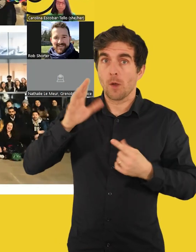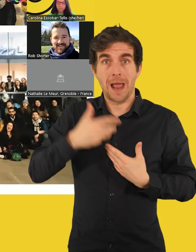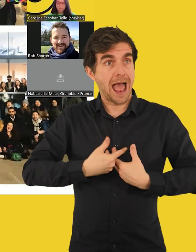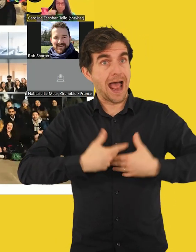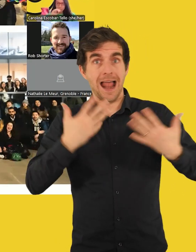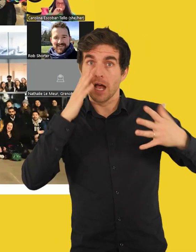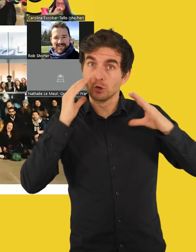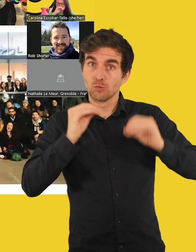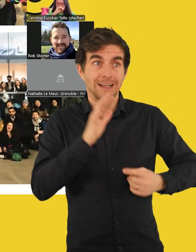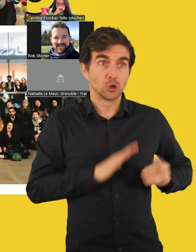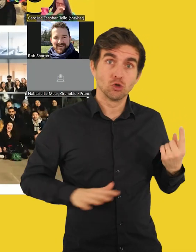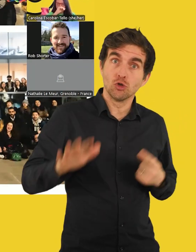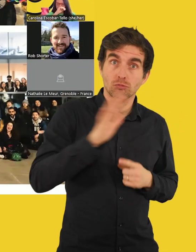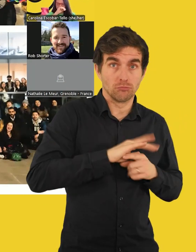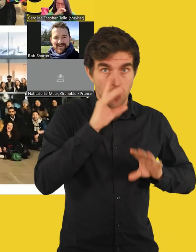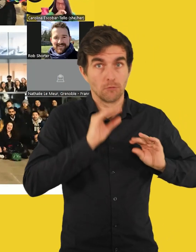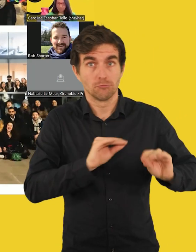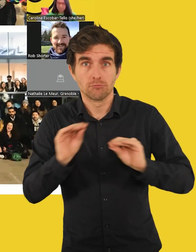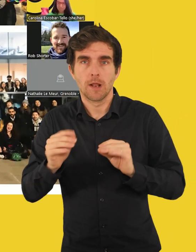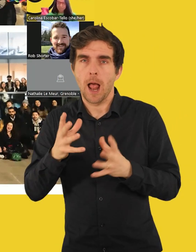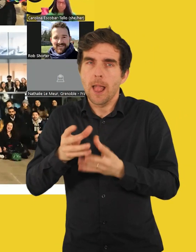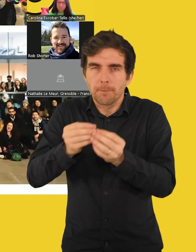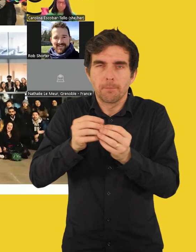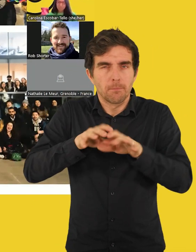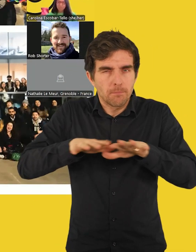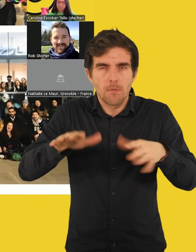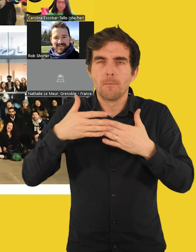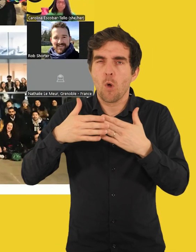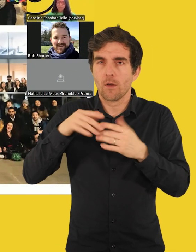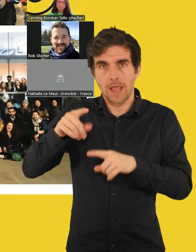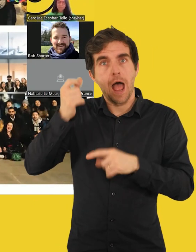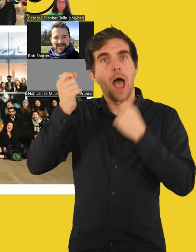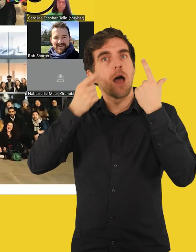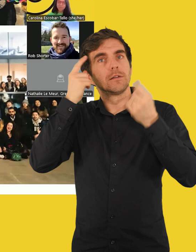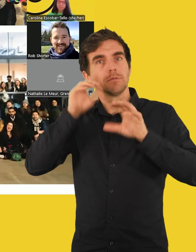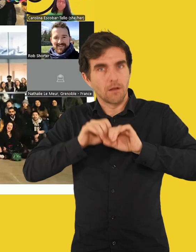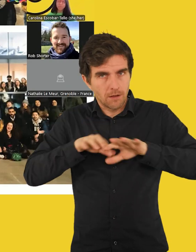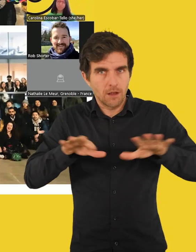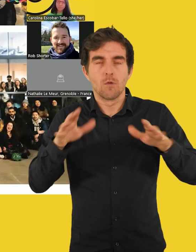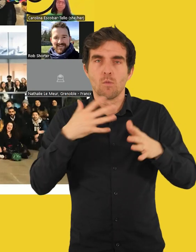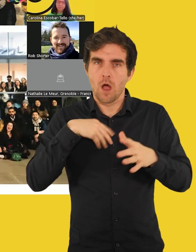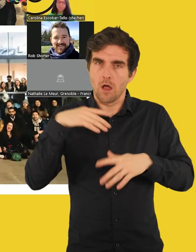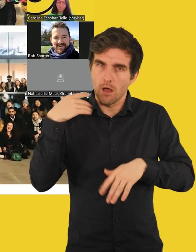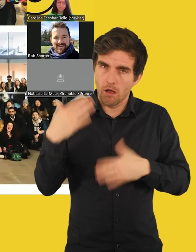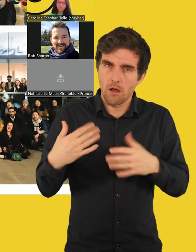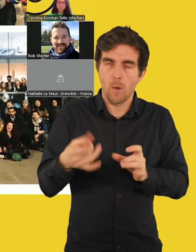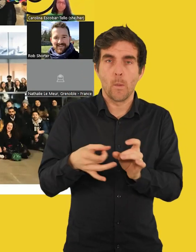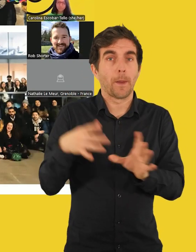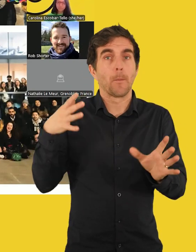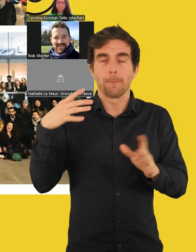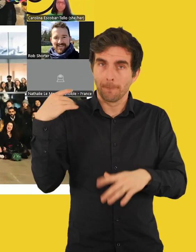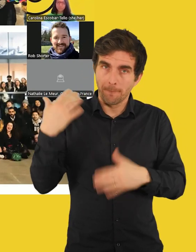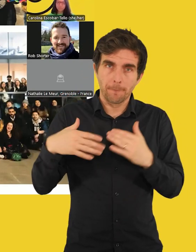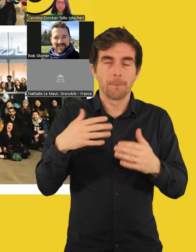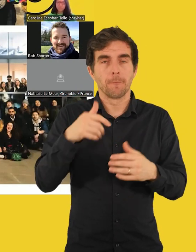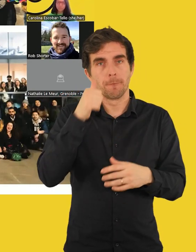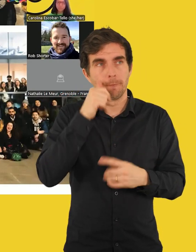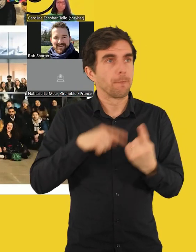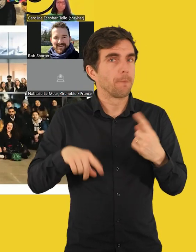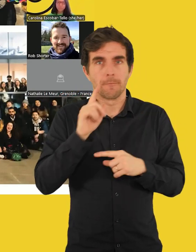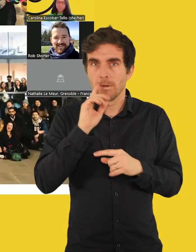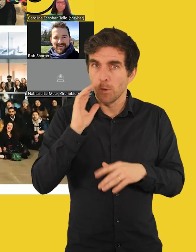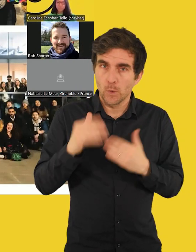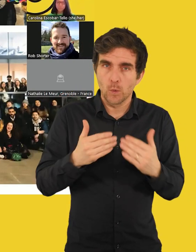in university, but in any educational setting, so that we can help all spread these ideas and scale them at the speed we know these